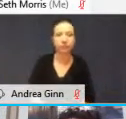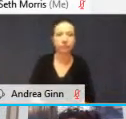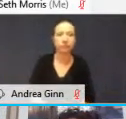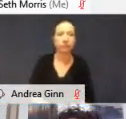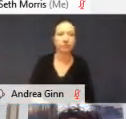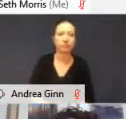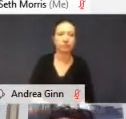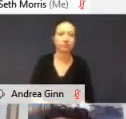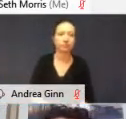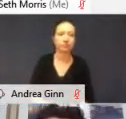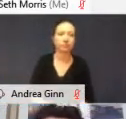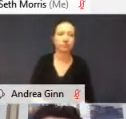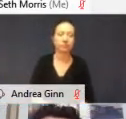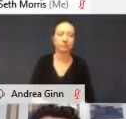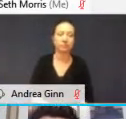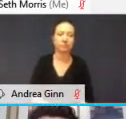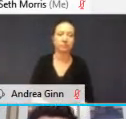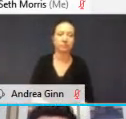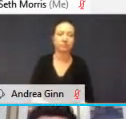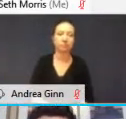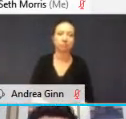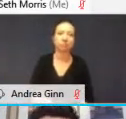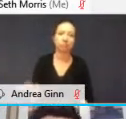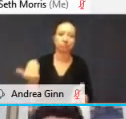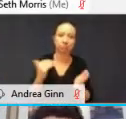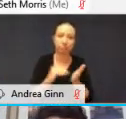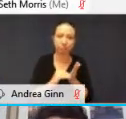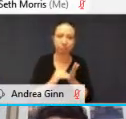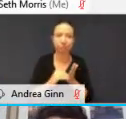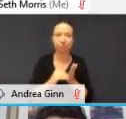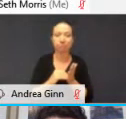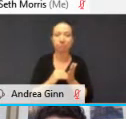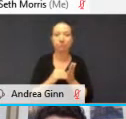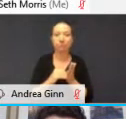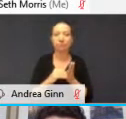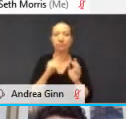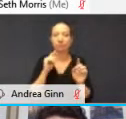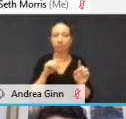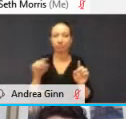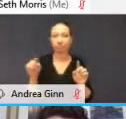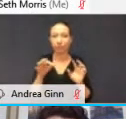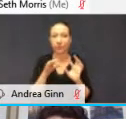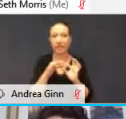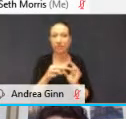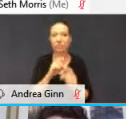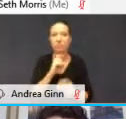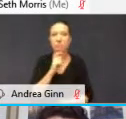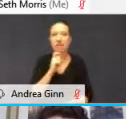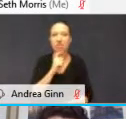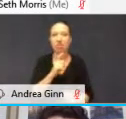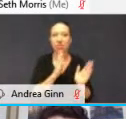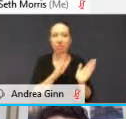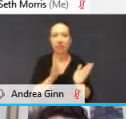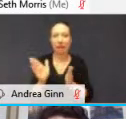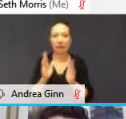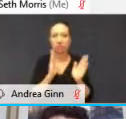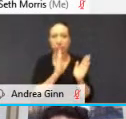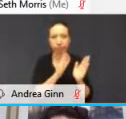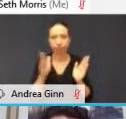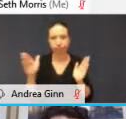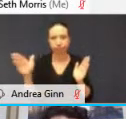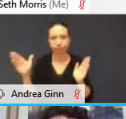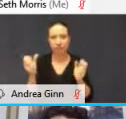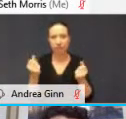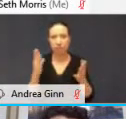And so again, as we're talking about these metal tiers and how much the plan covers, it's helpful